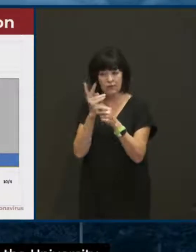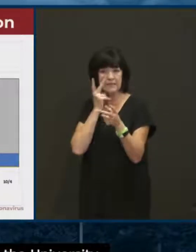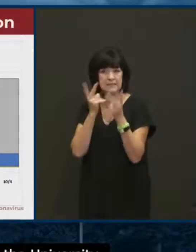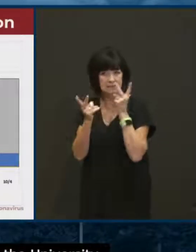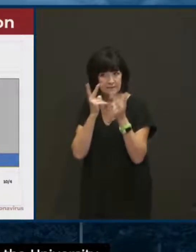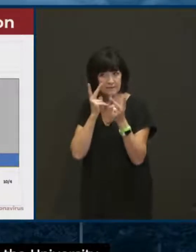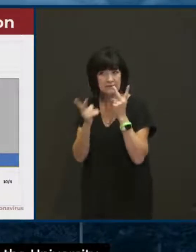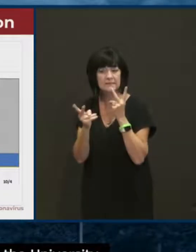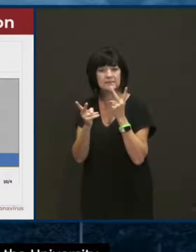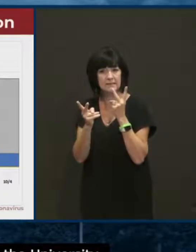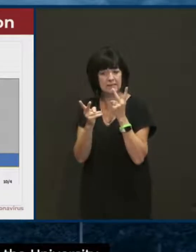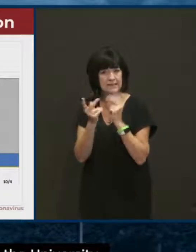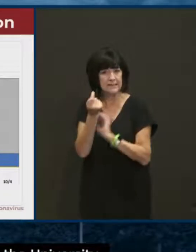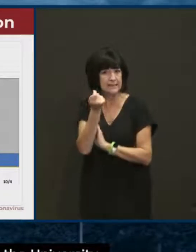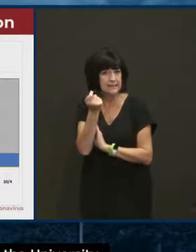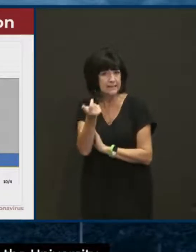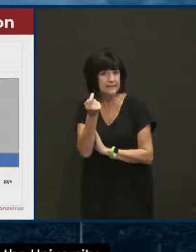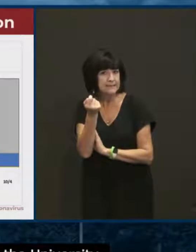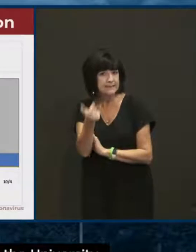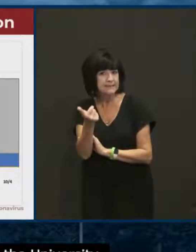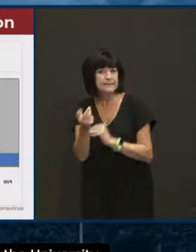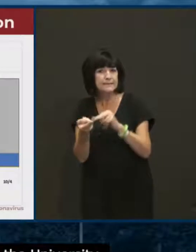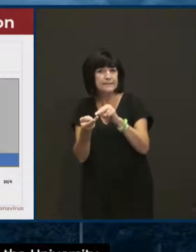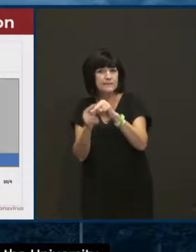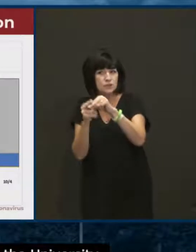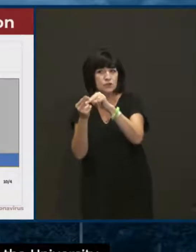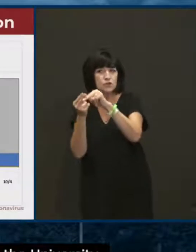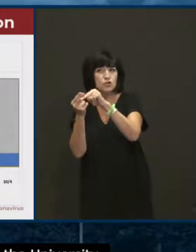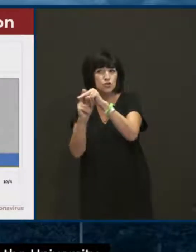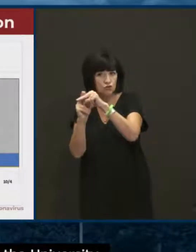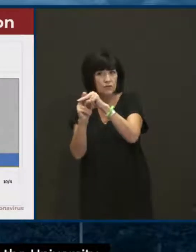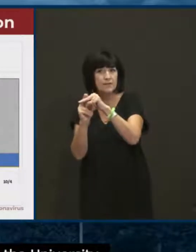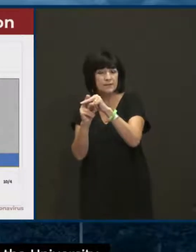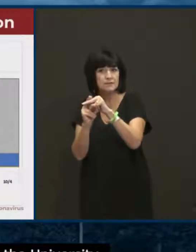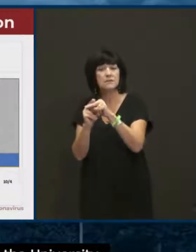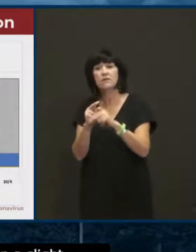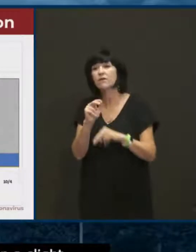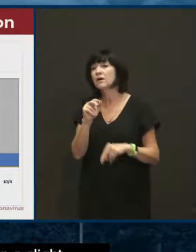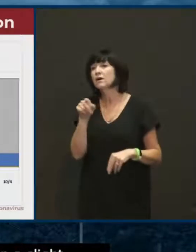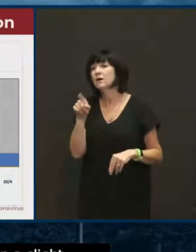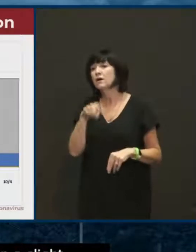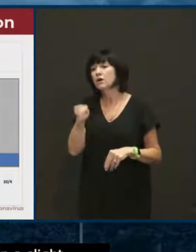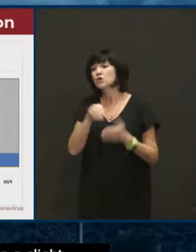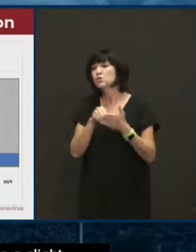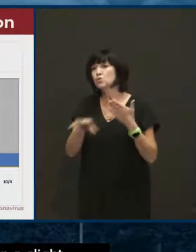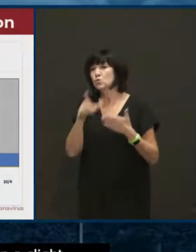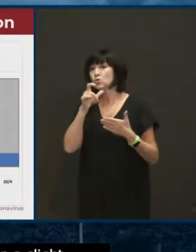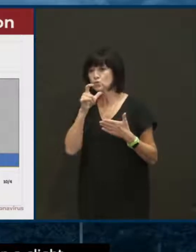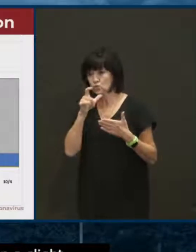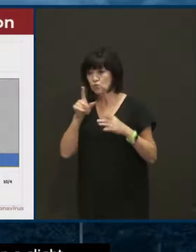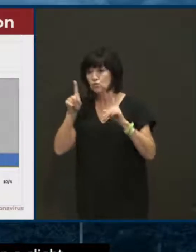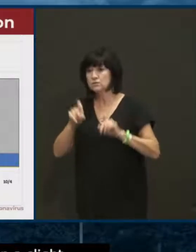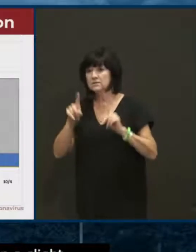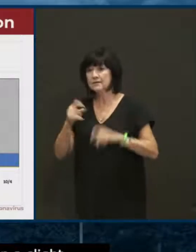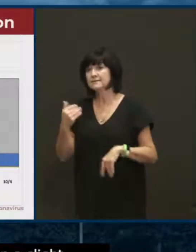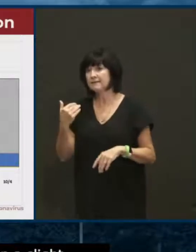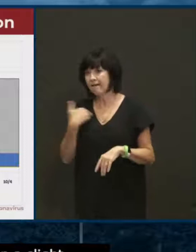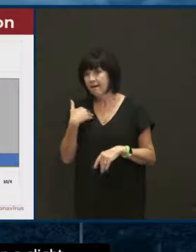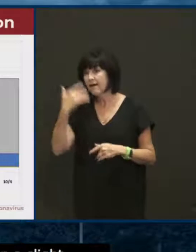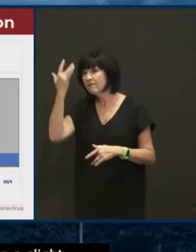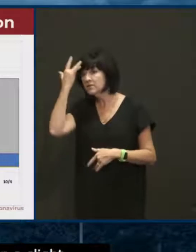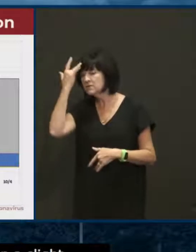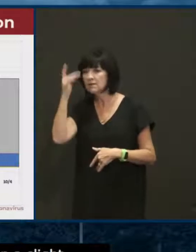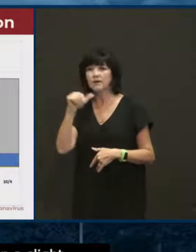a slight increase of non-University of Delaware students, and that was at